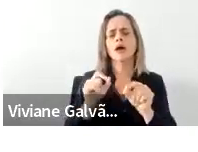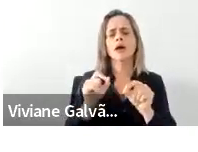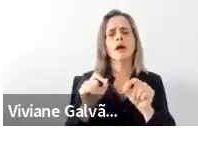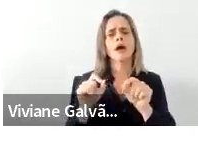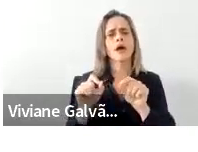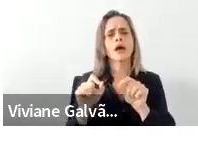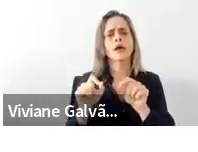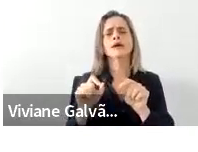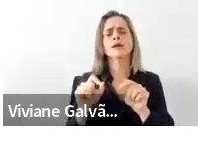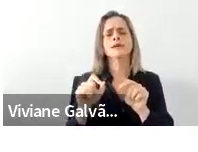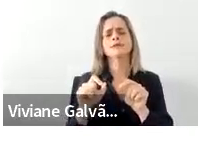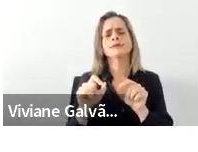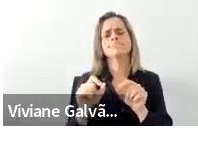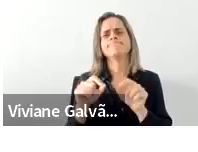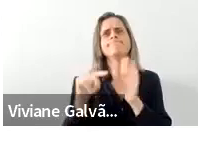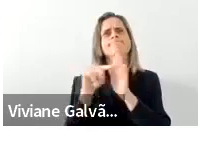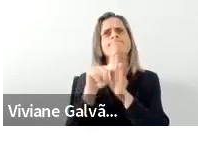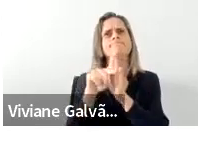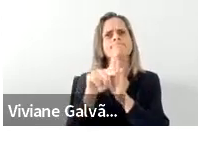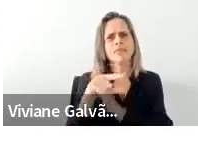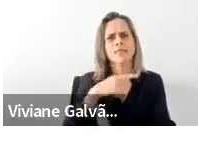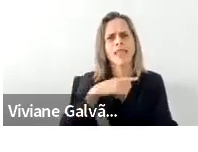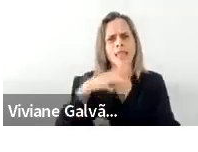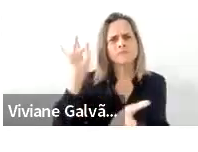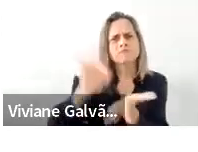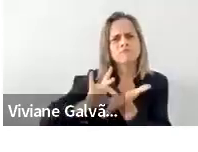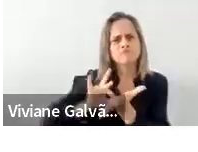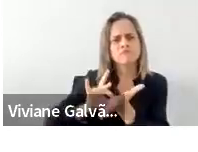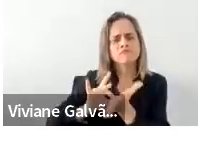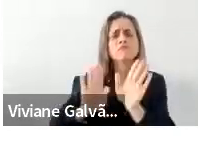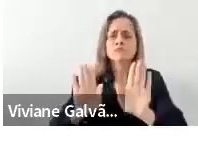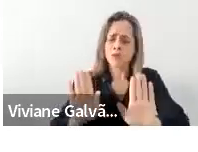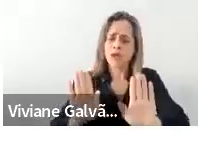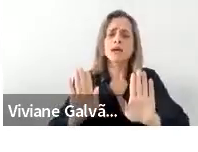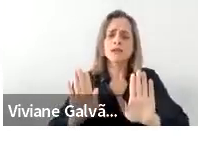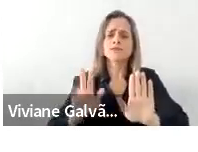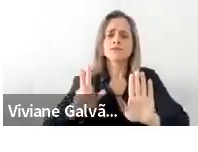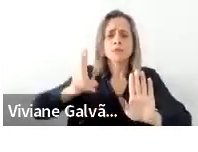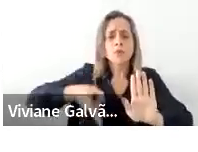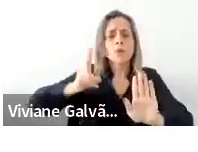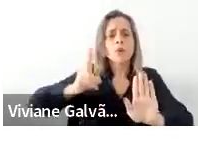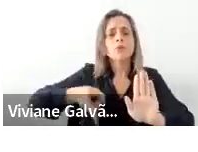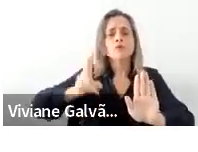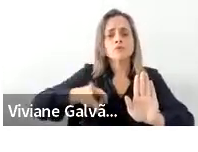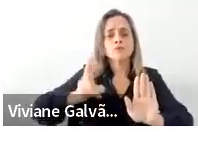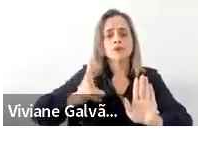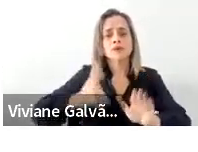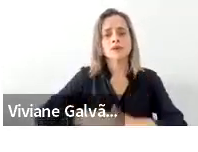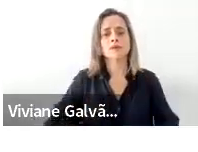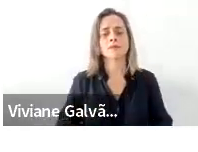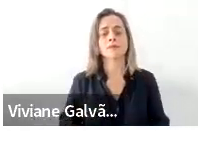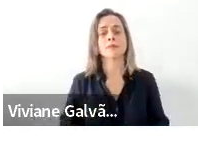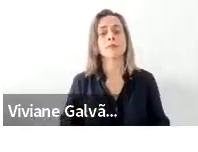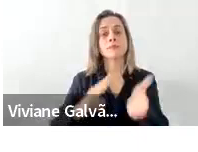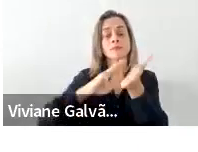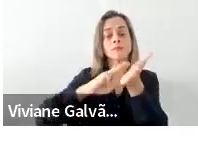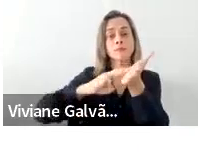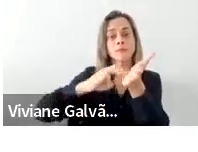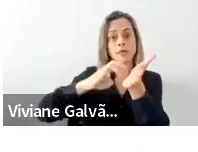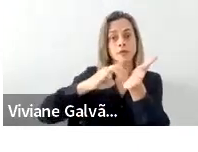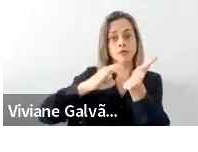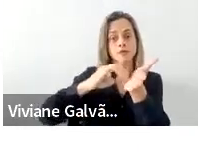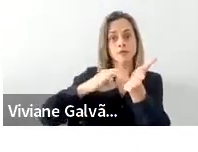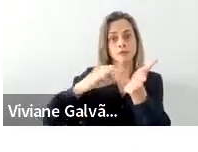nevertheless, let's proceed for the moment. So Marx's method in general, and as represented in his